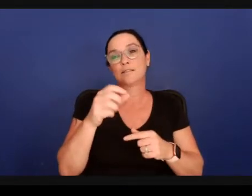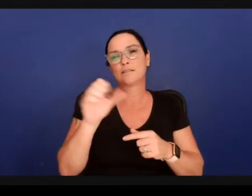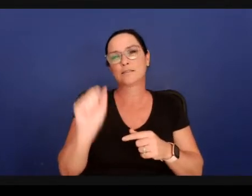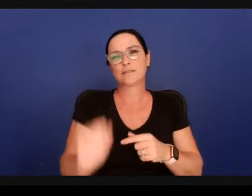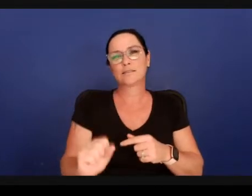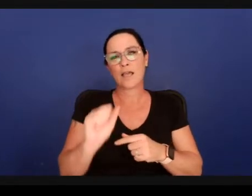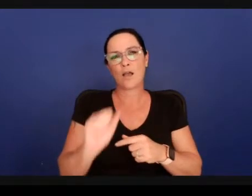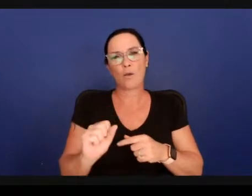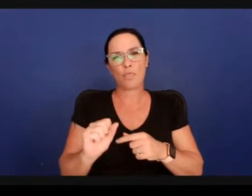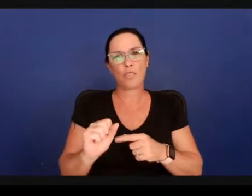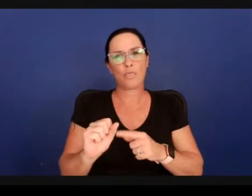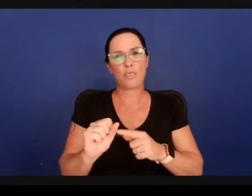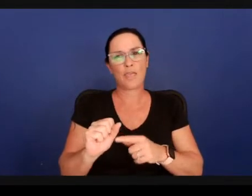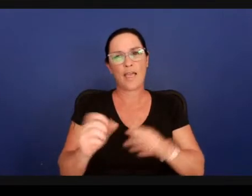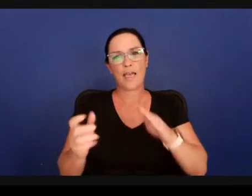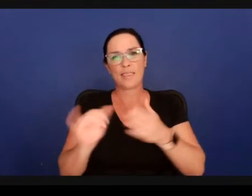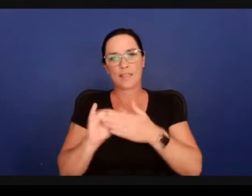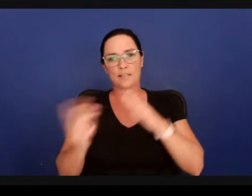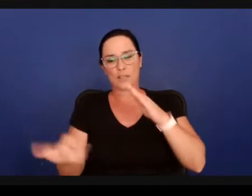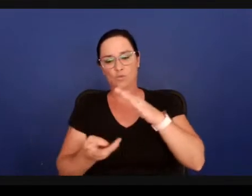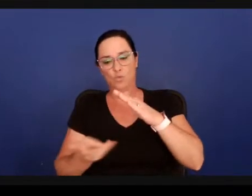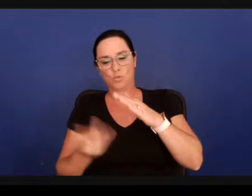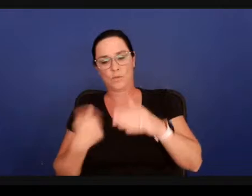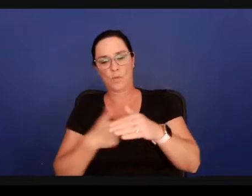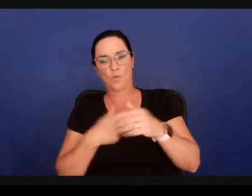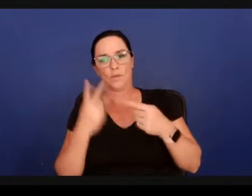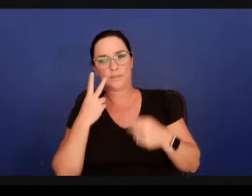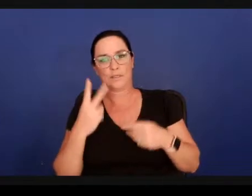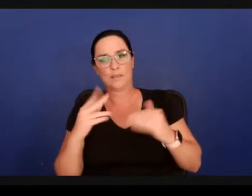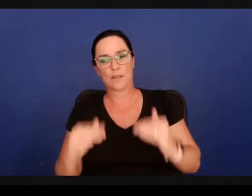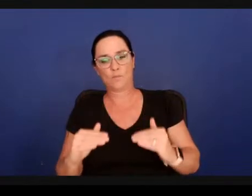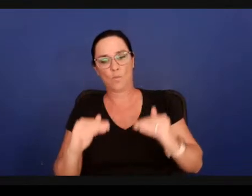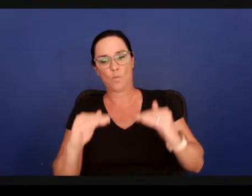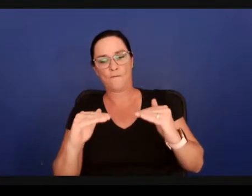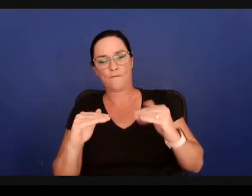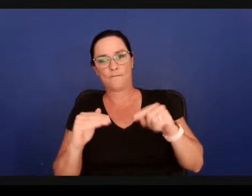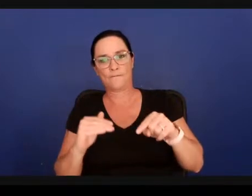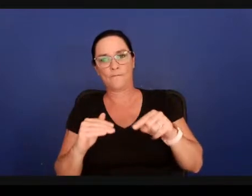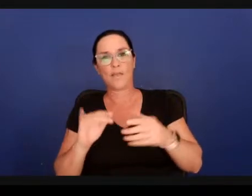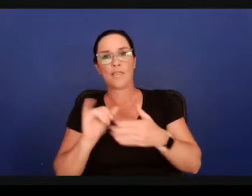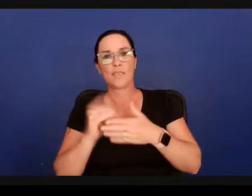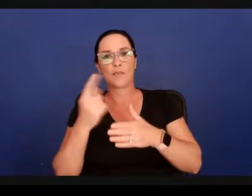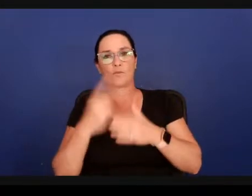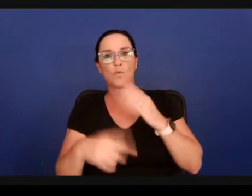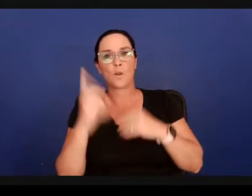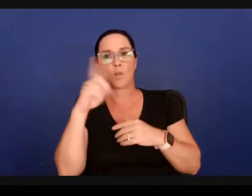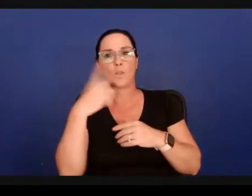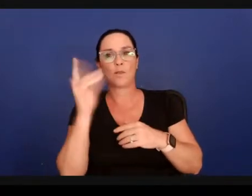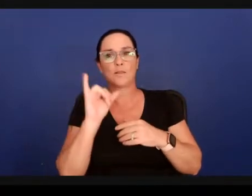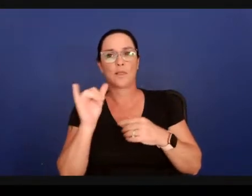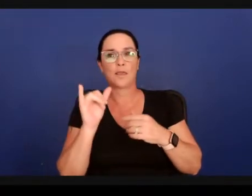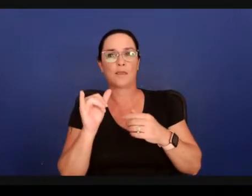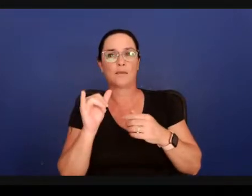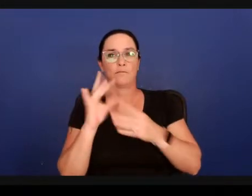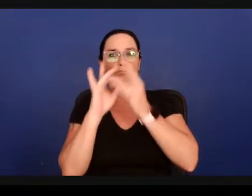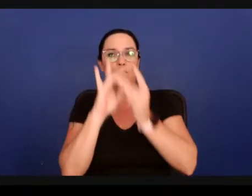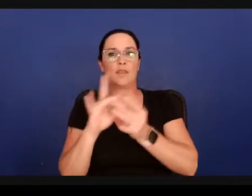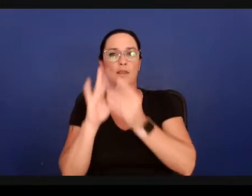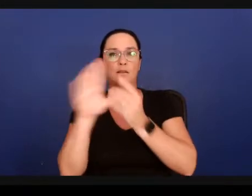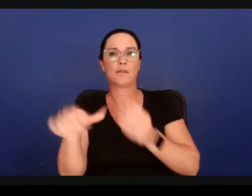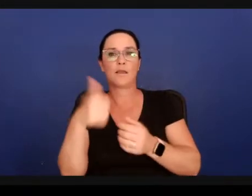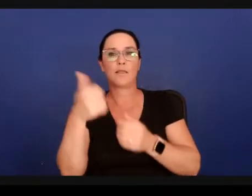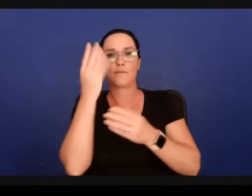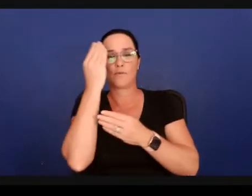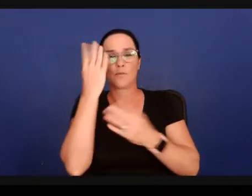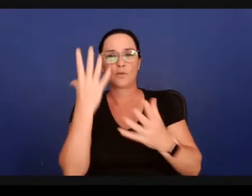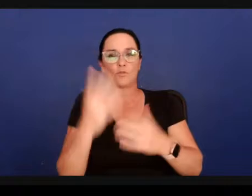is that intrusion signal we've been seeing since October, and that's what it looks like in context right there. And note how much